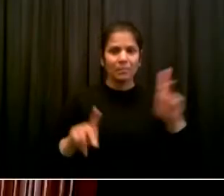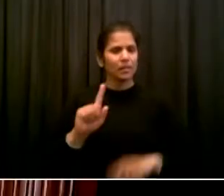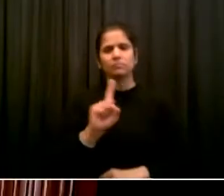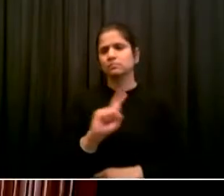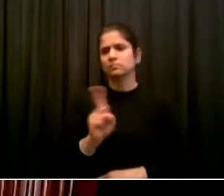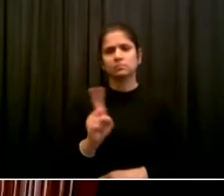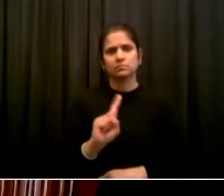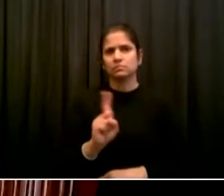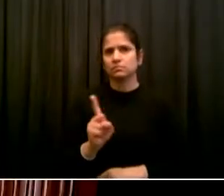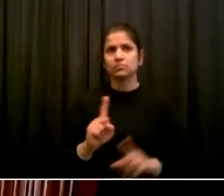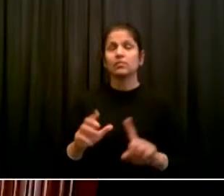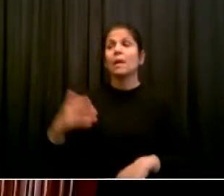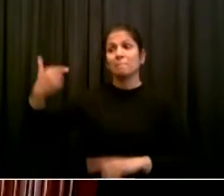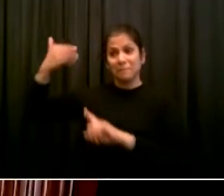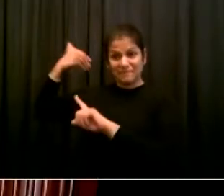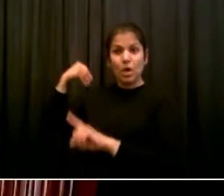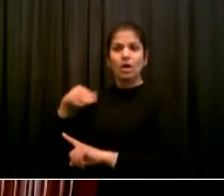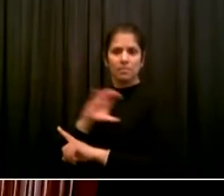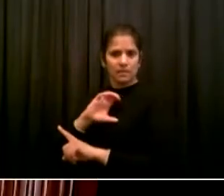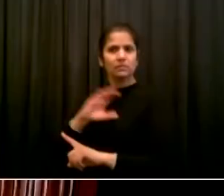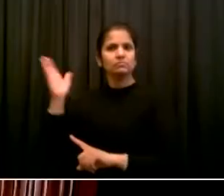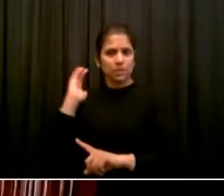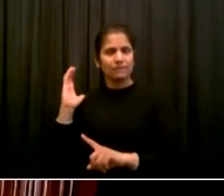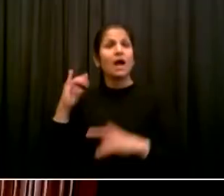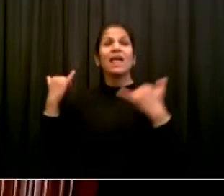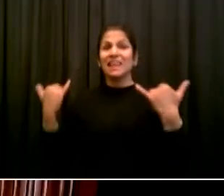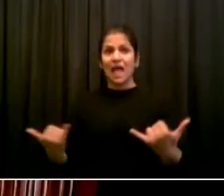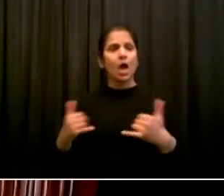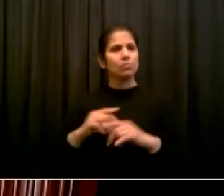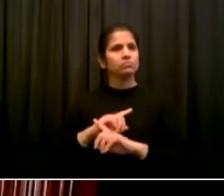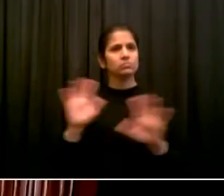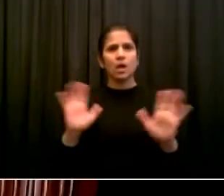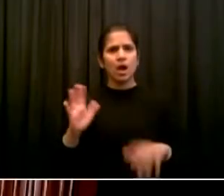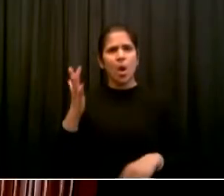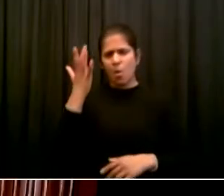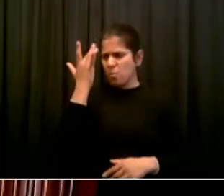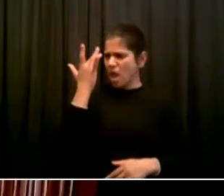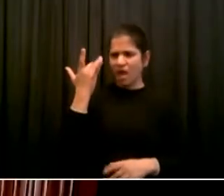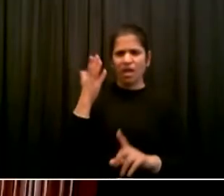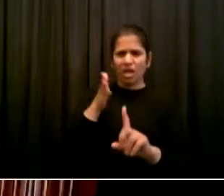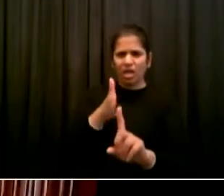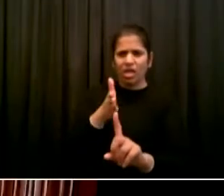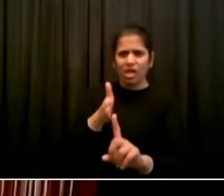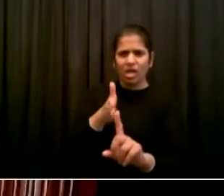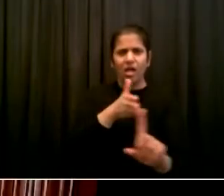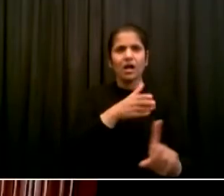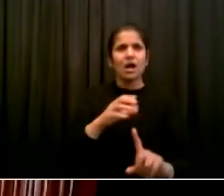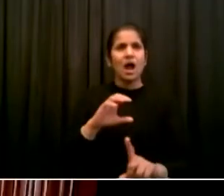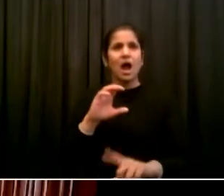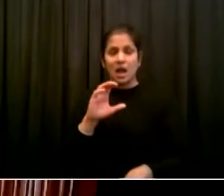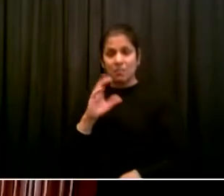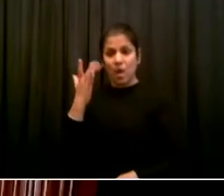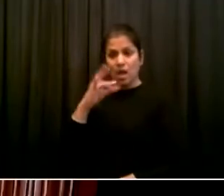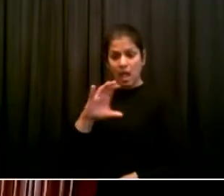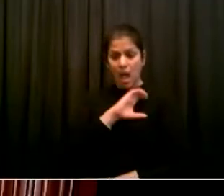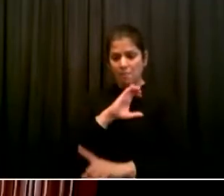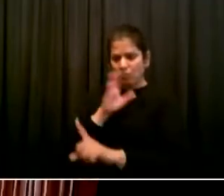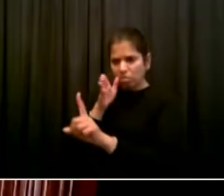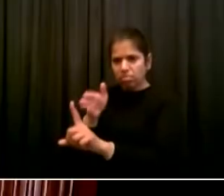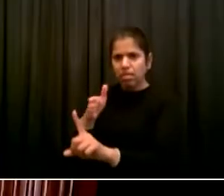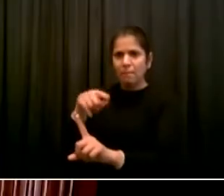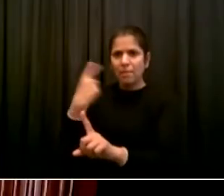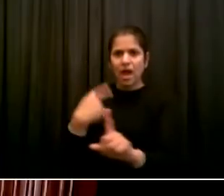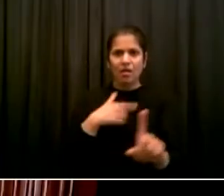out simply because the color of their skin. And this matters. It matters both because of the short-term